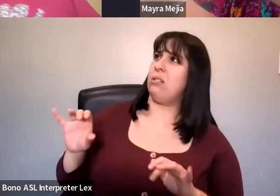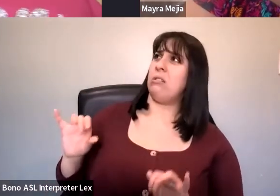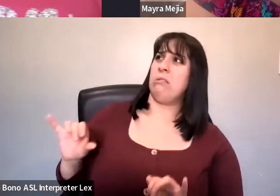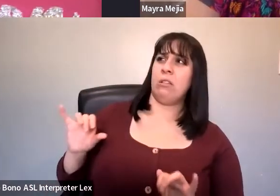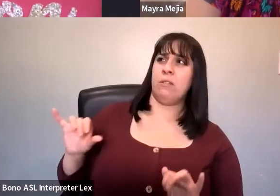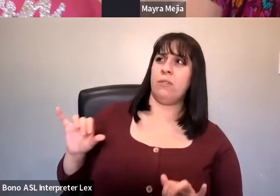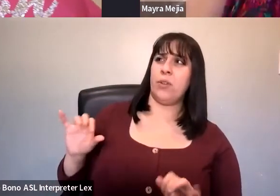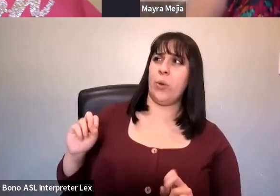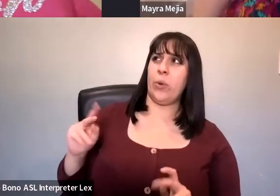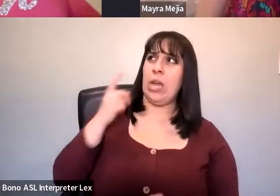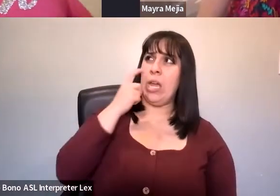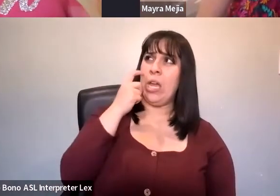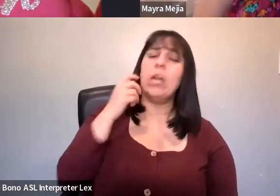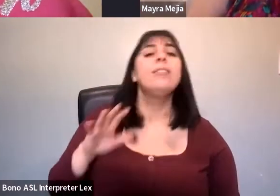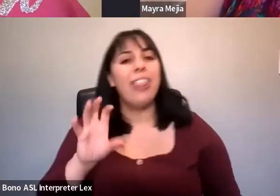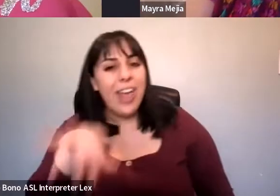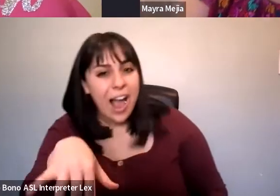okay, because